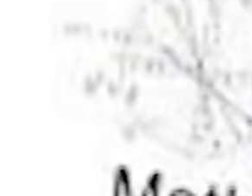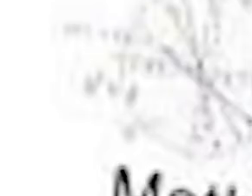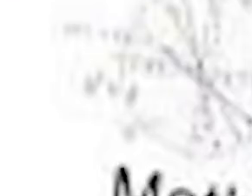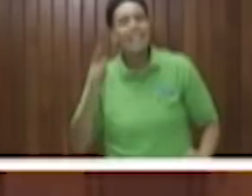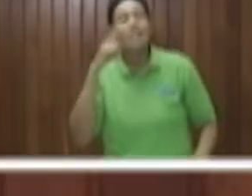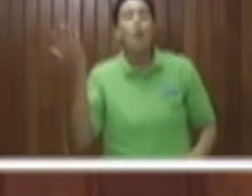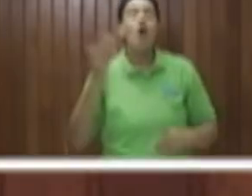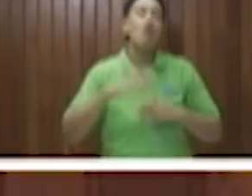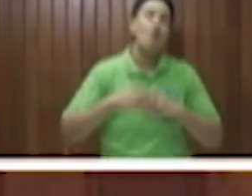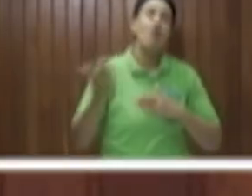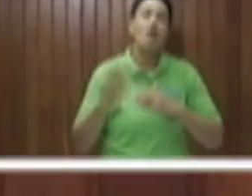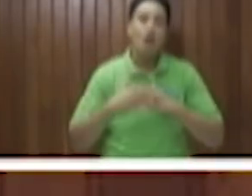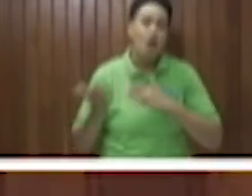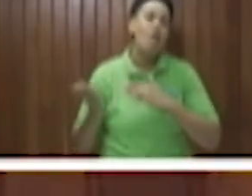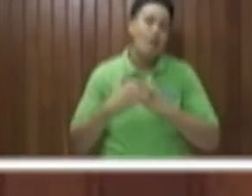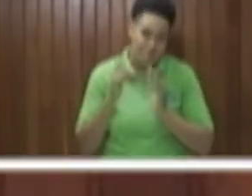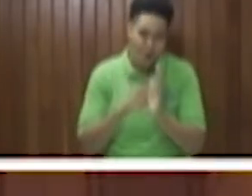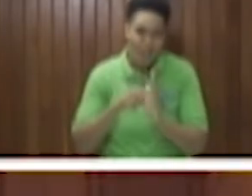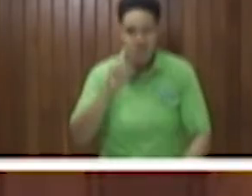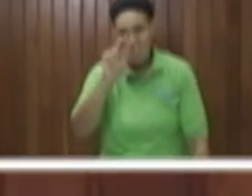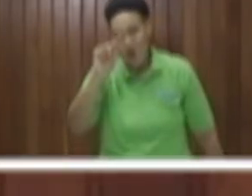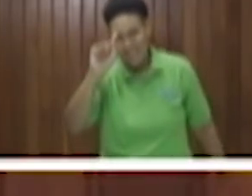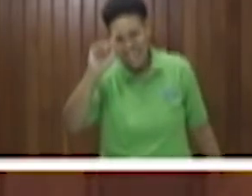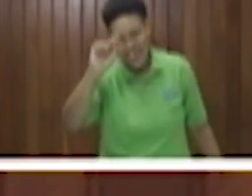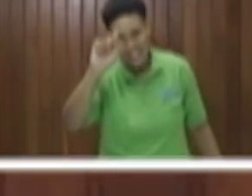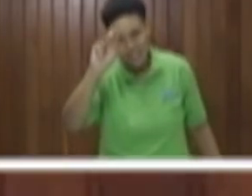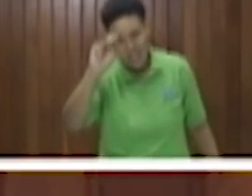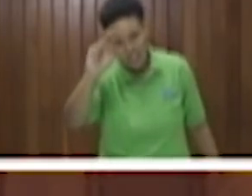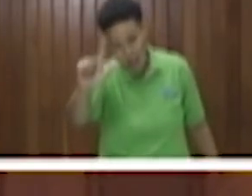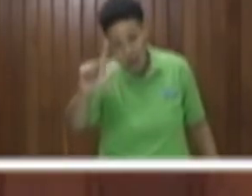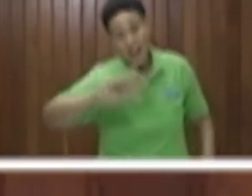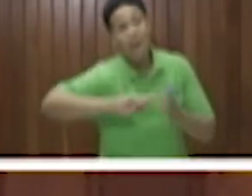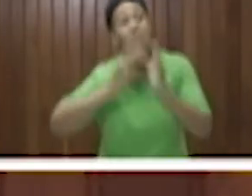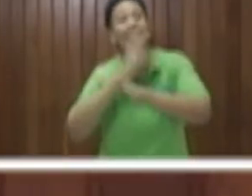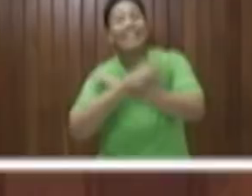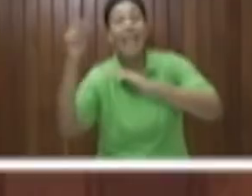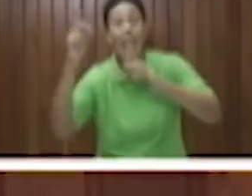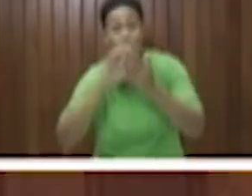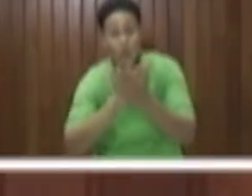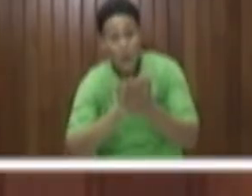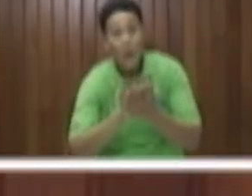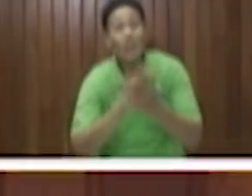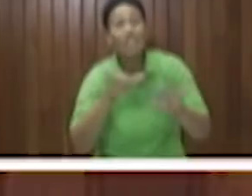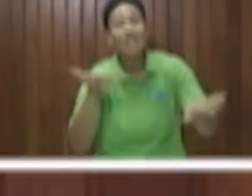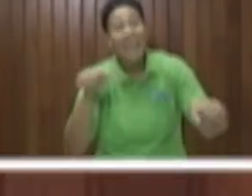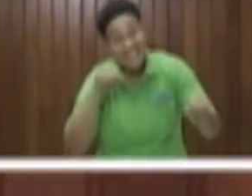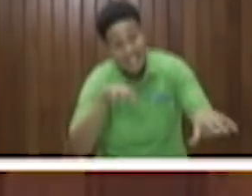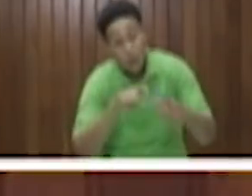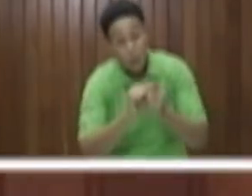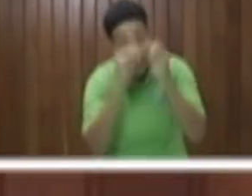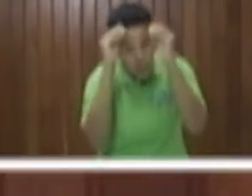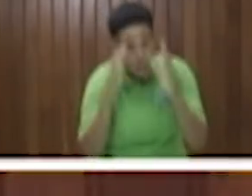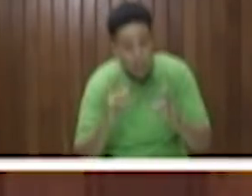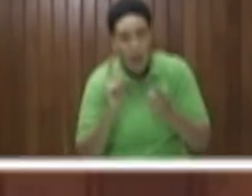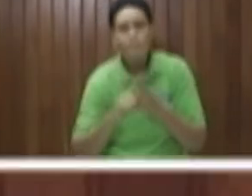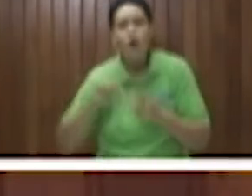approach. Which means that there will be days that our students and teachers will be physically in the physical school, while others